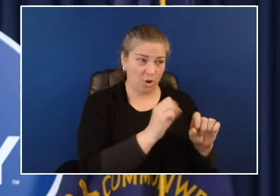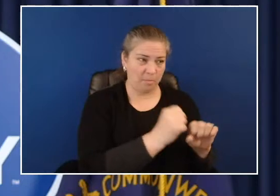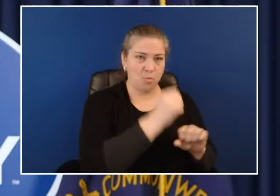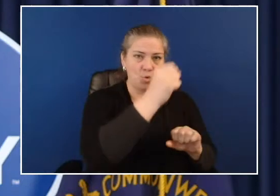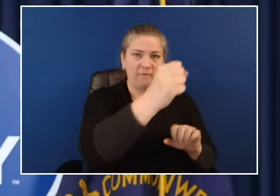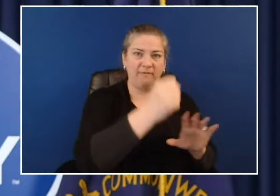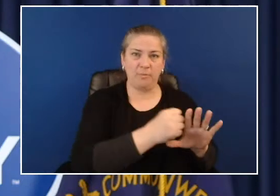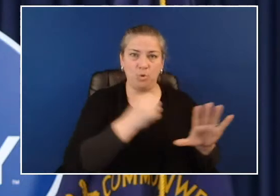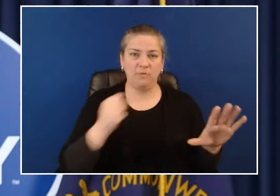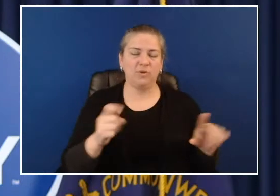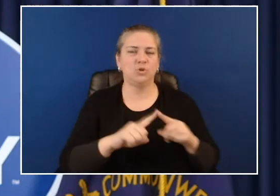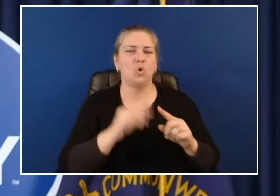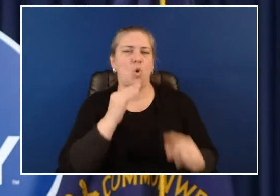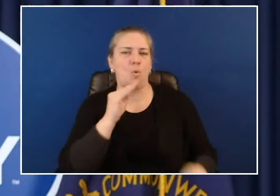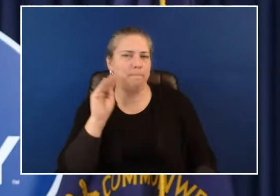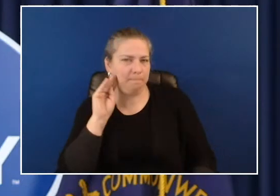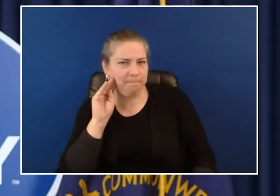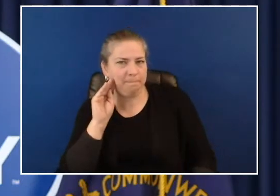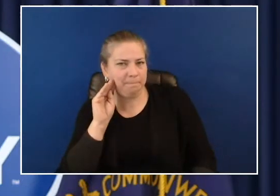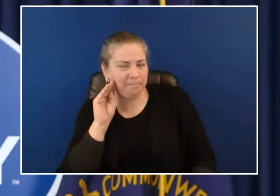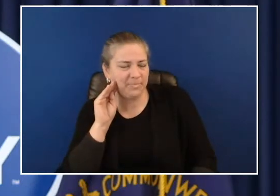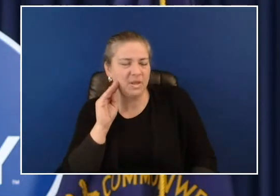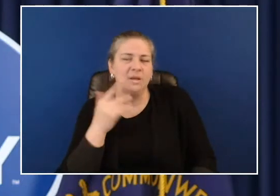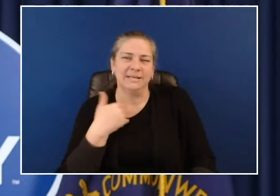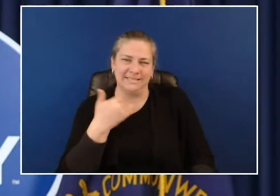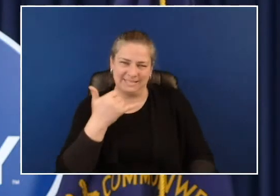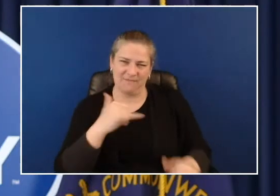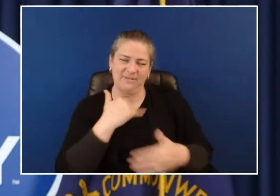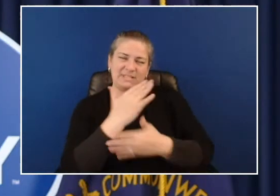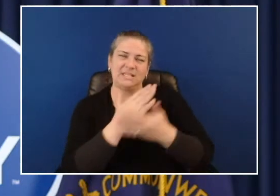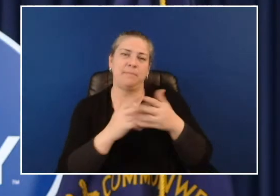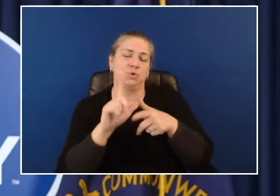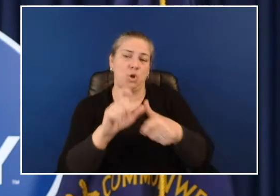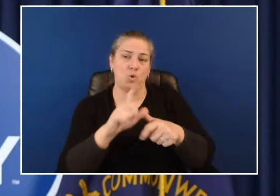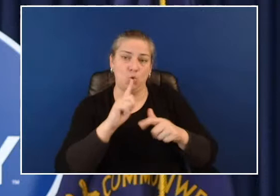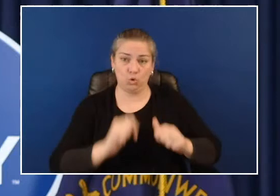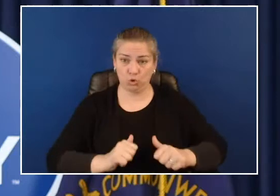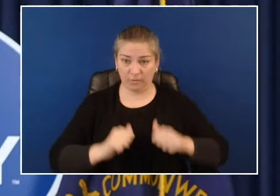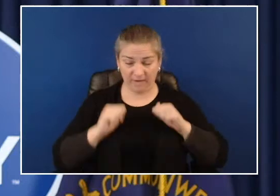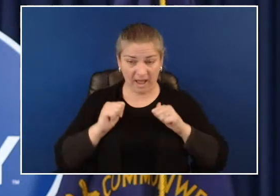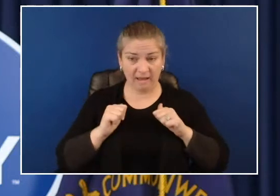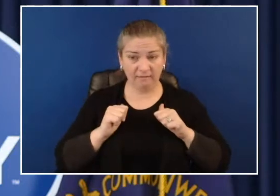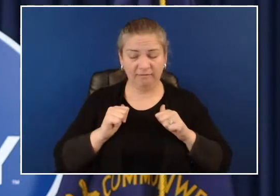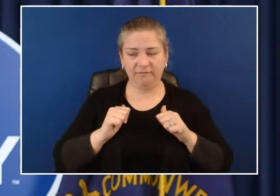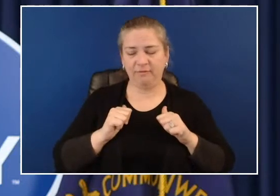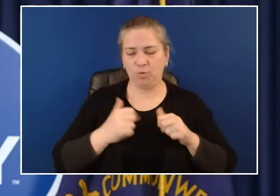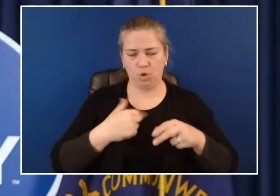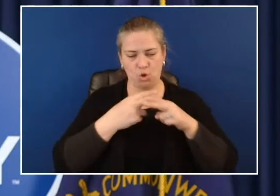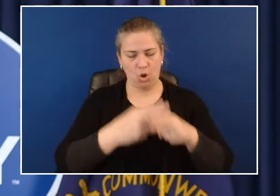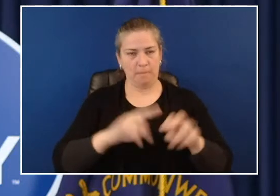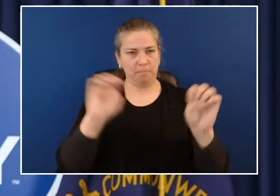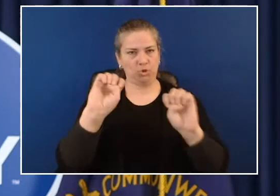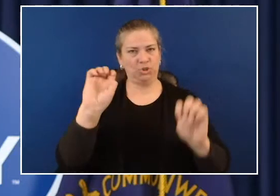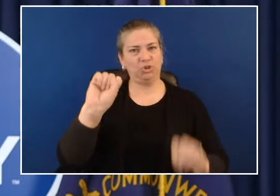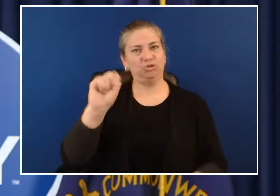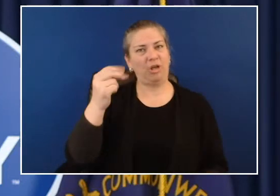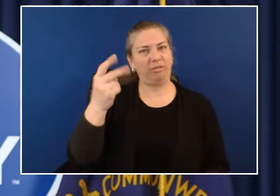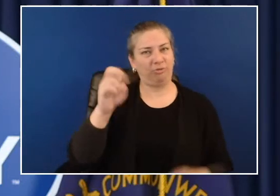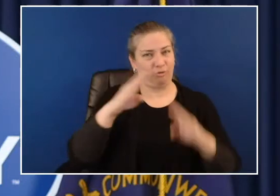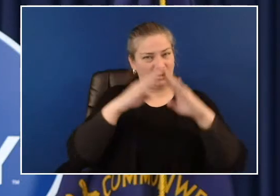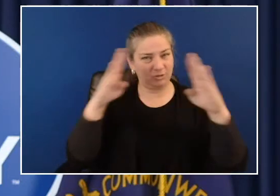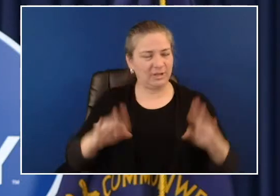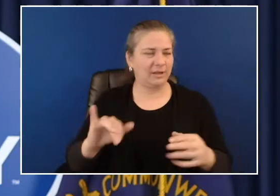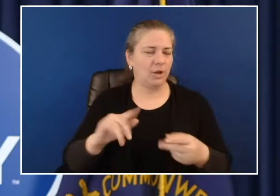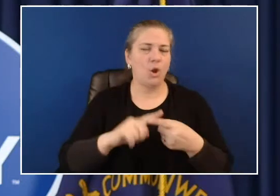housing. So we still have a number of our tornado survivors in what we term as emergency sheltering, which is in hotels and